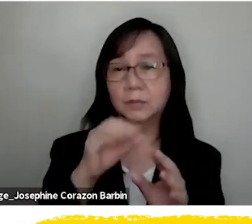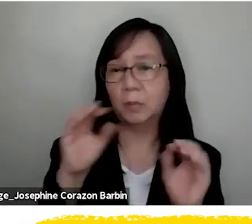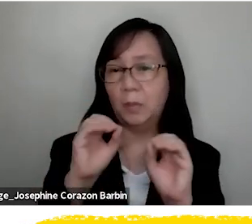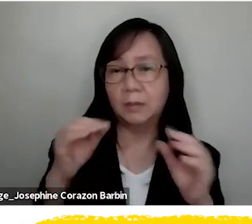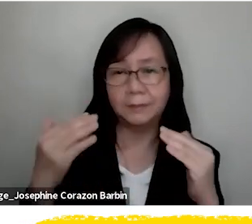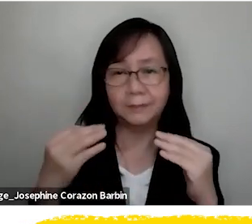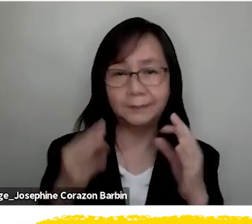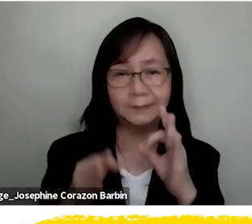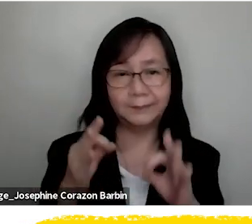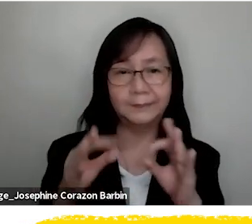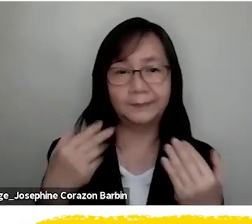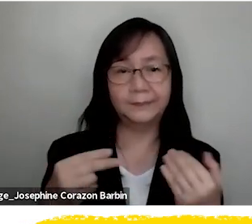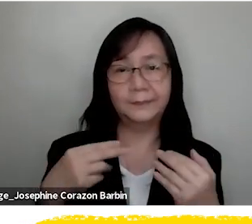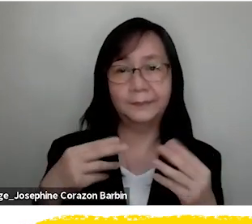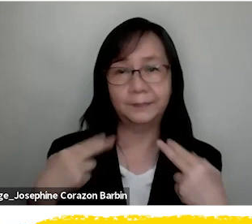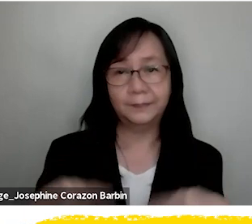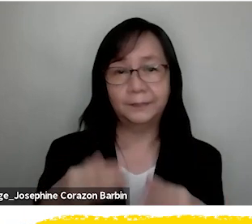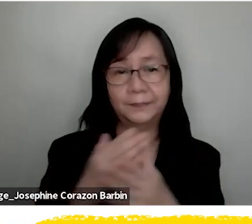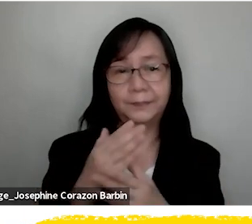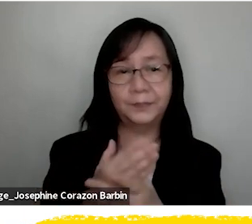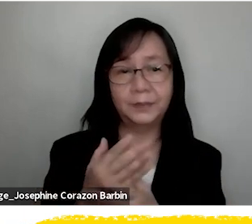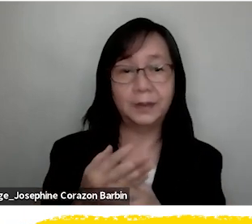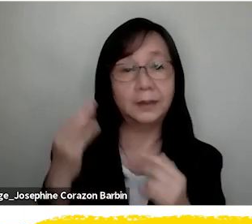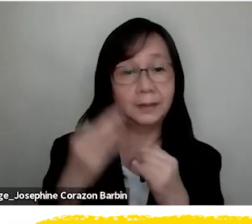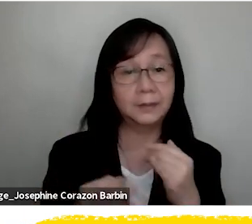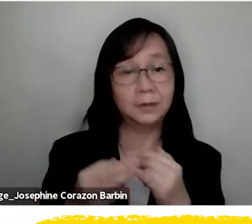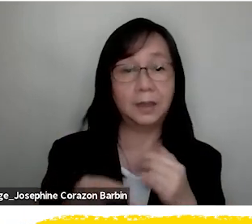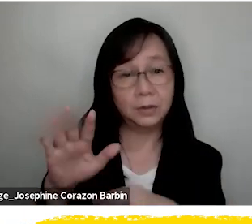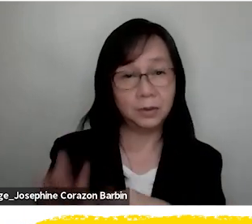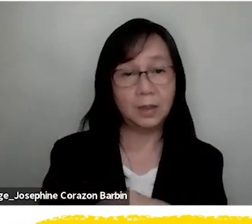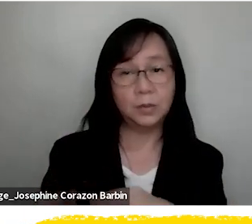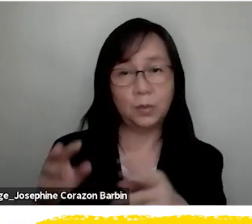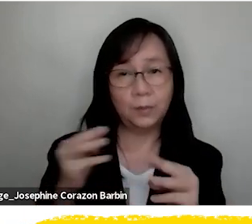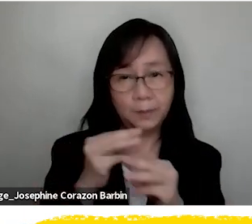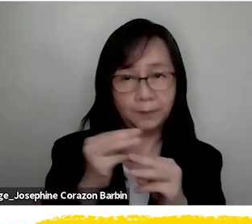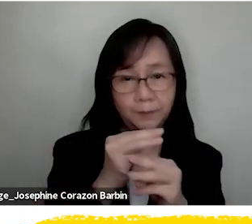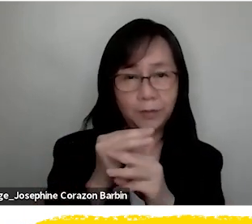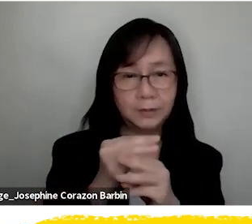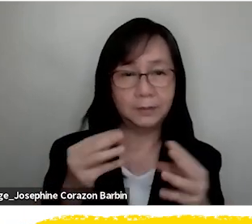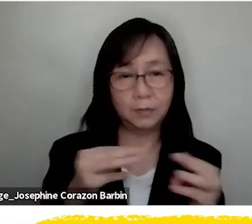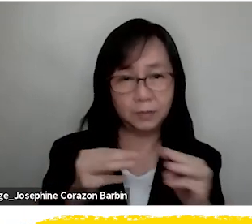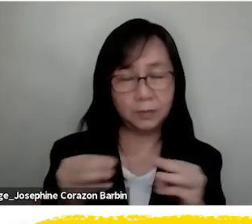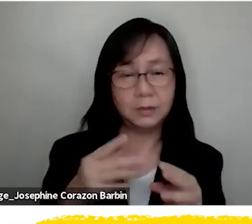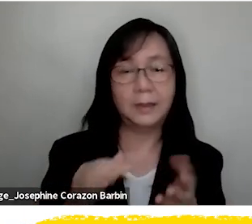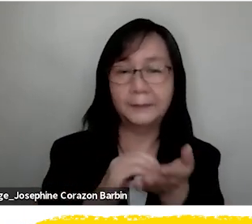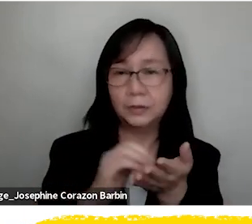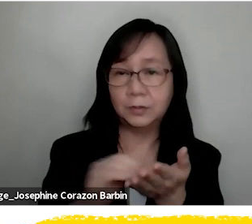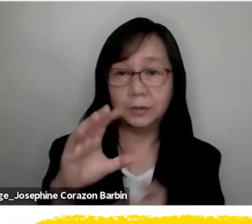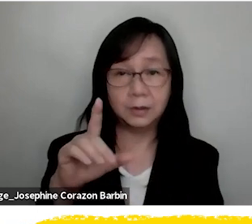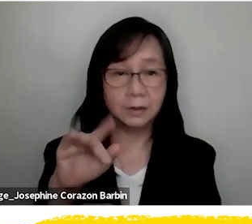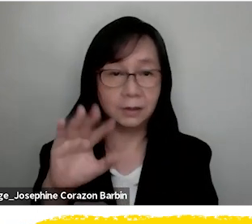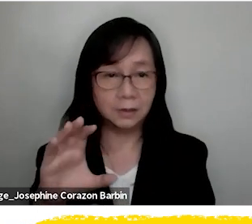rights. And finally, a child who monitors the implementation of the Convention on the Rights of the Child and